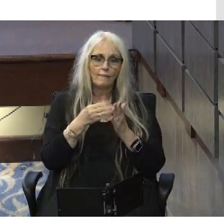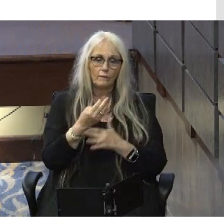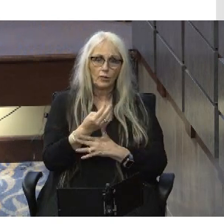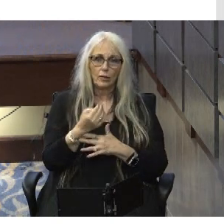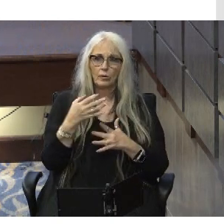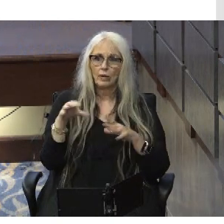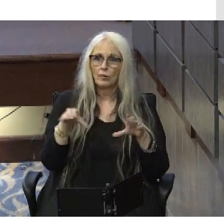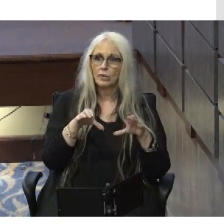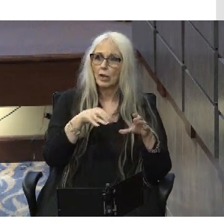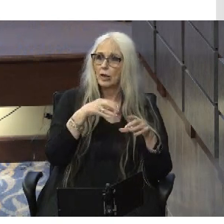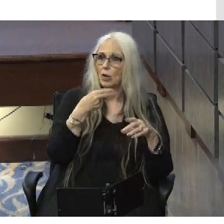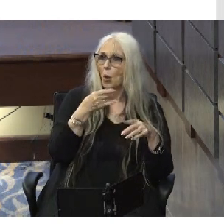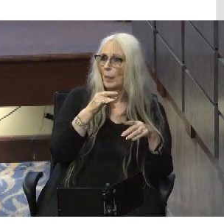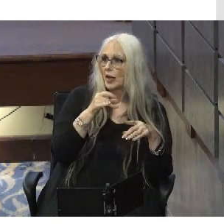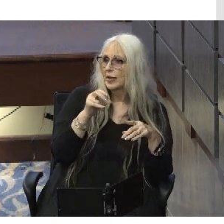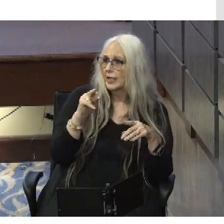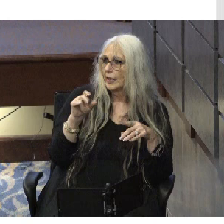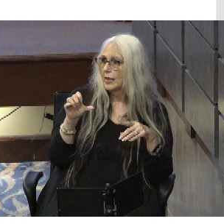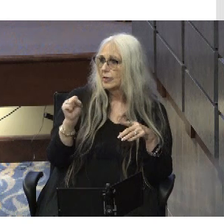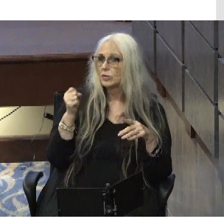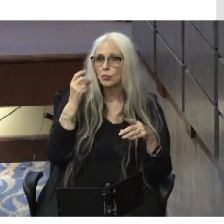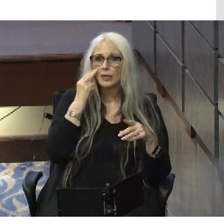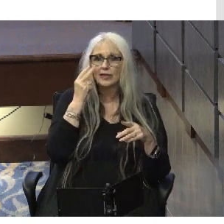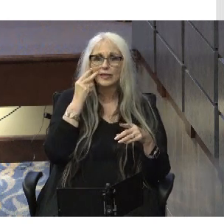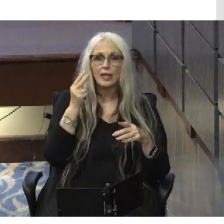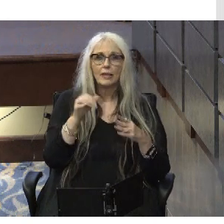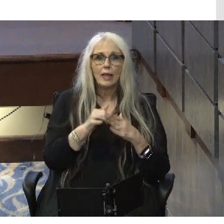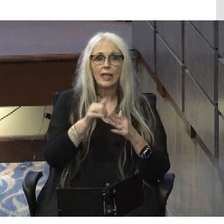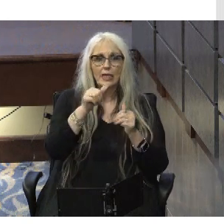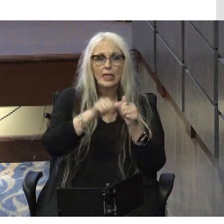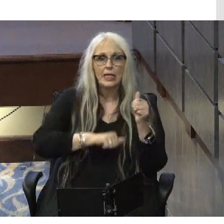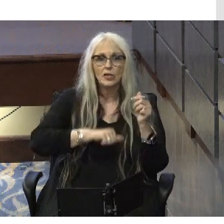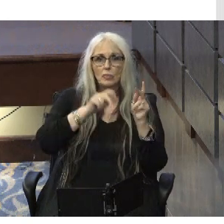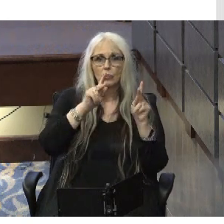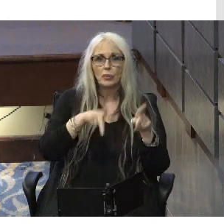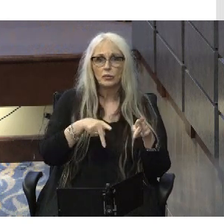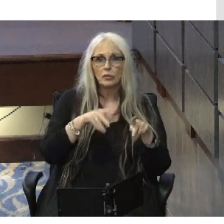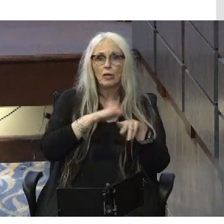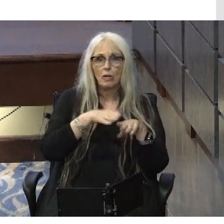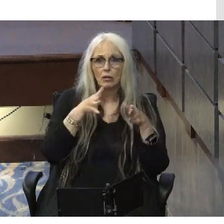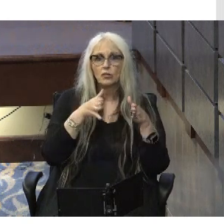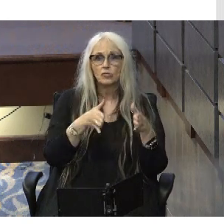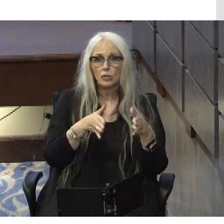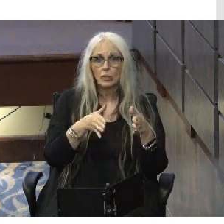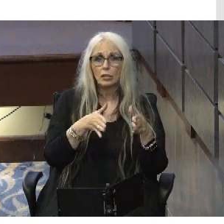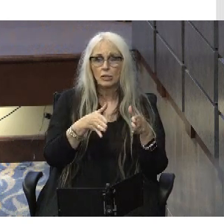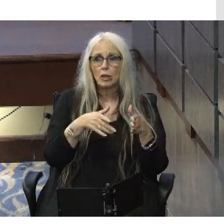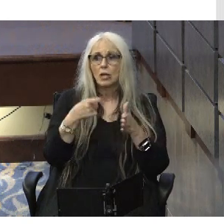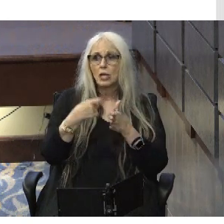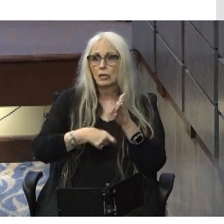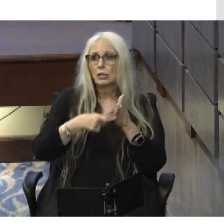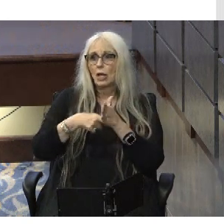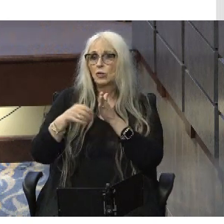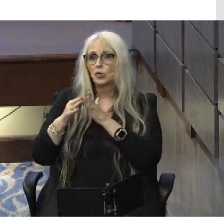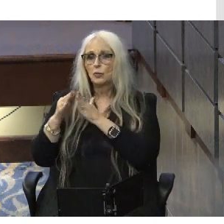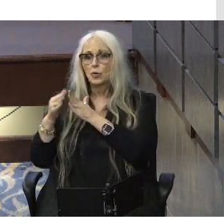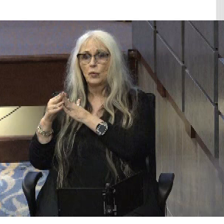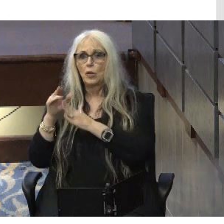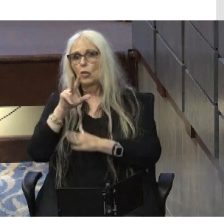to End Homelessness, we see that per individual that's on the streets, it costs our community just